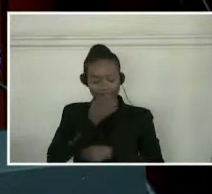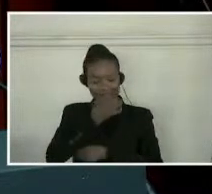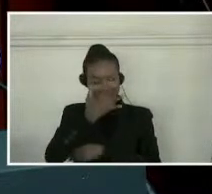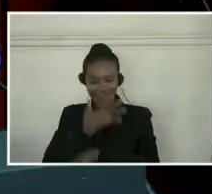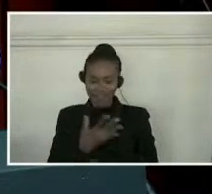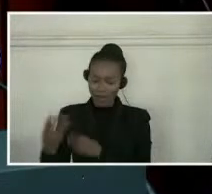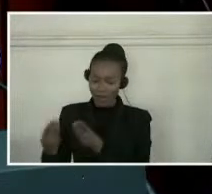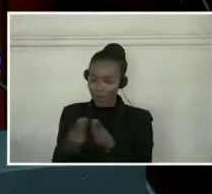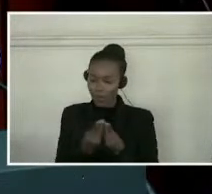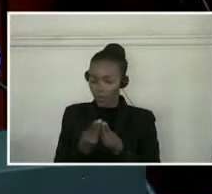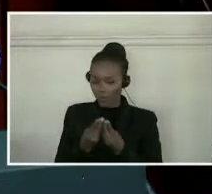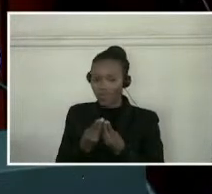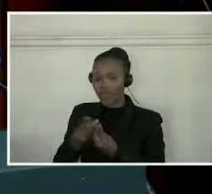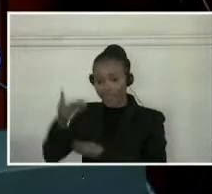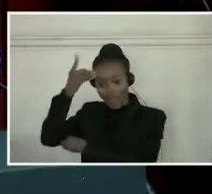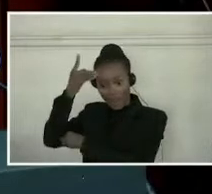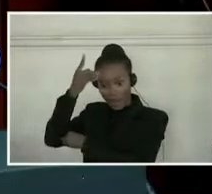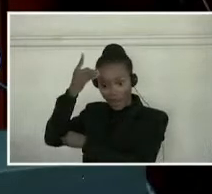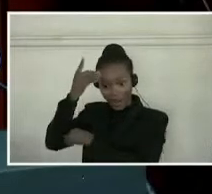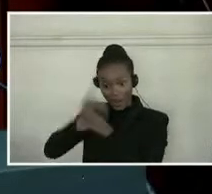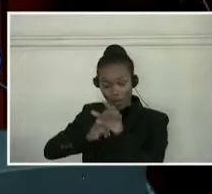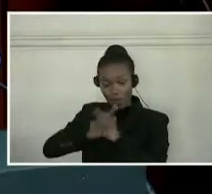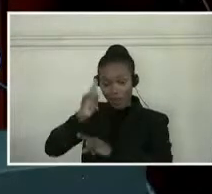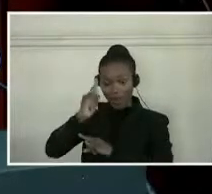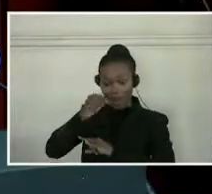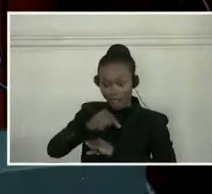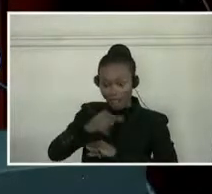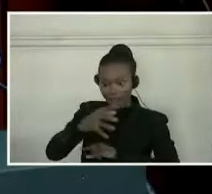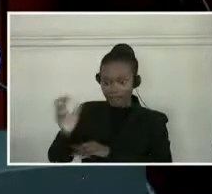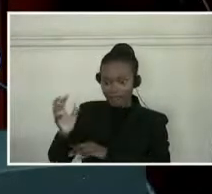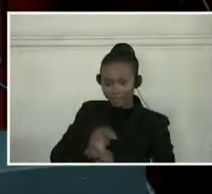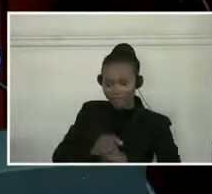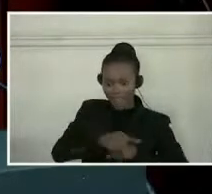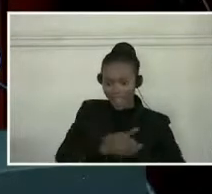tag win winning the beat to host the championship